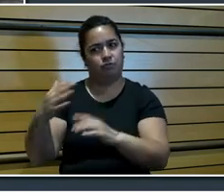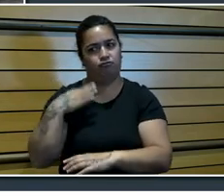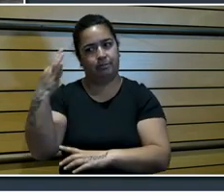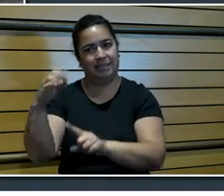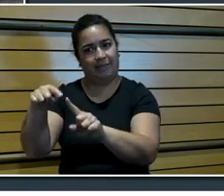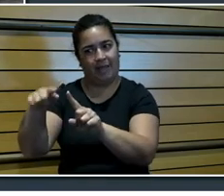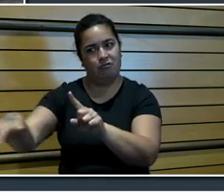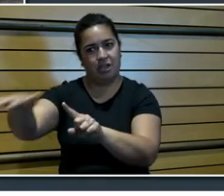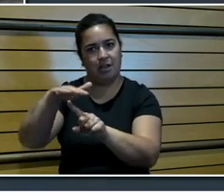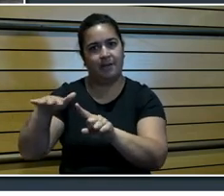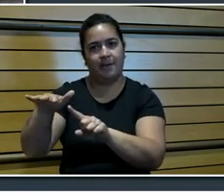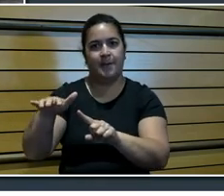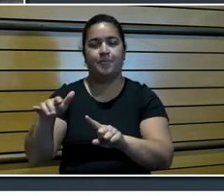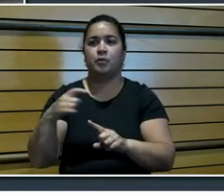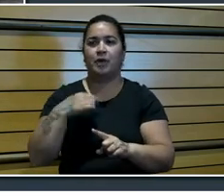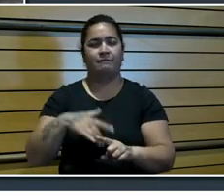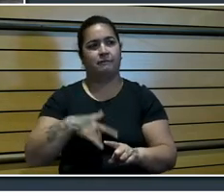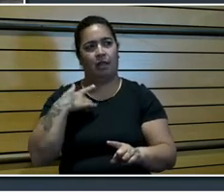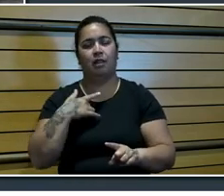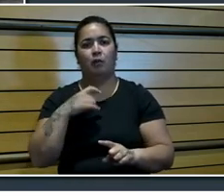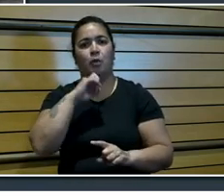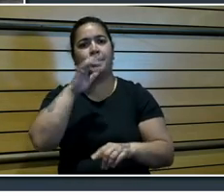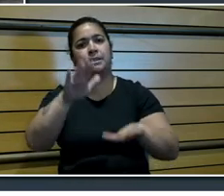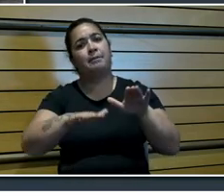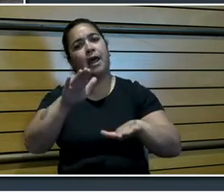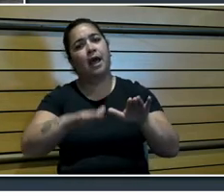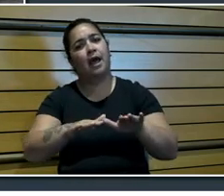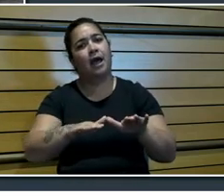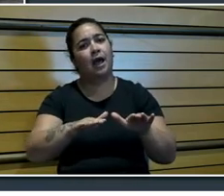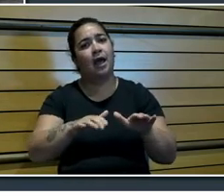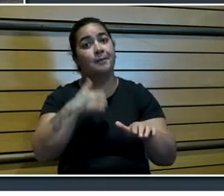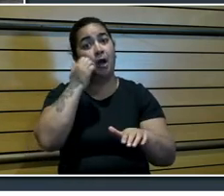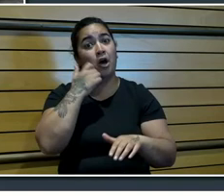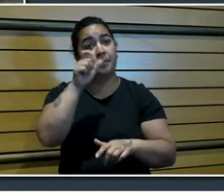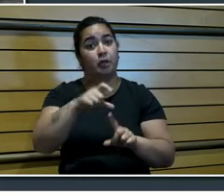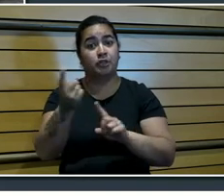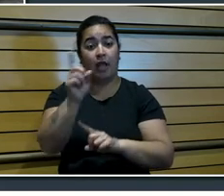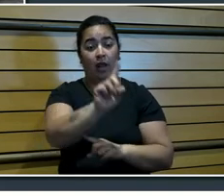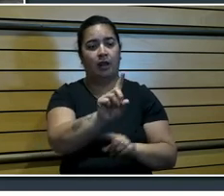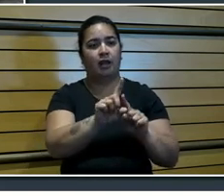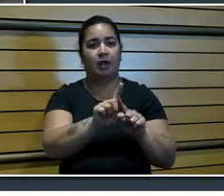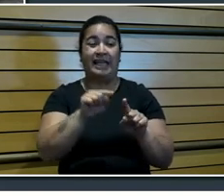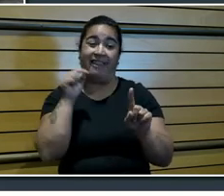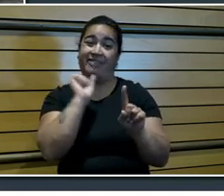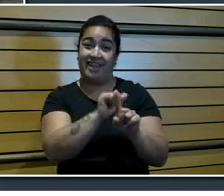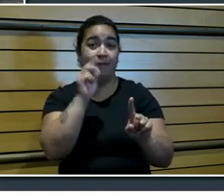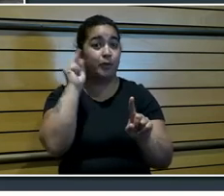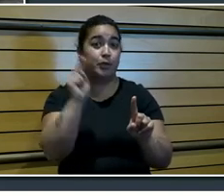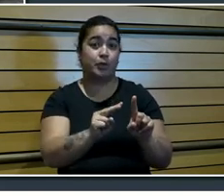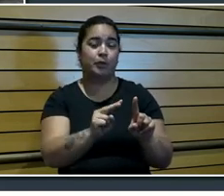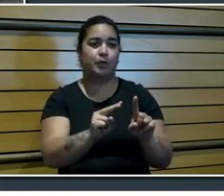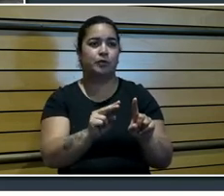we imagine there would be a similar area where the views they would be bringing are those views that you mentioned, which are the kind